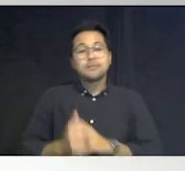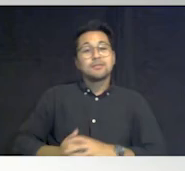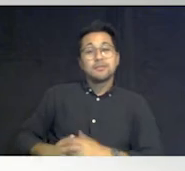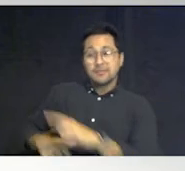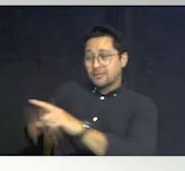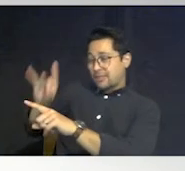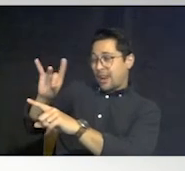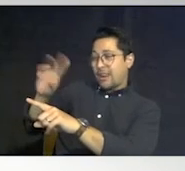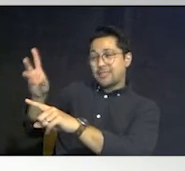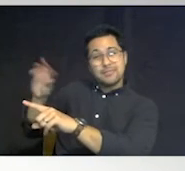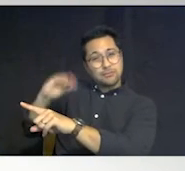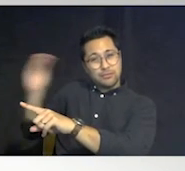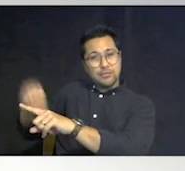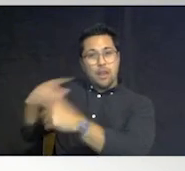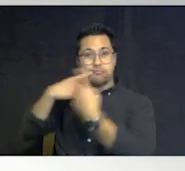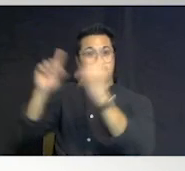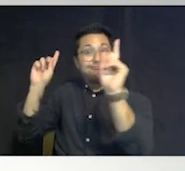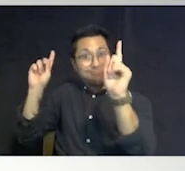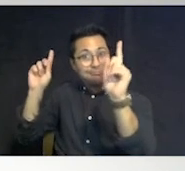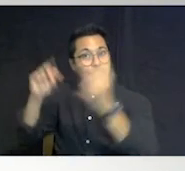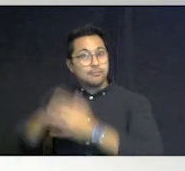86% overall success rate.